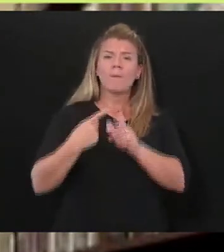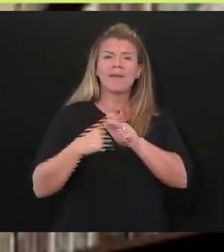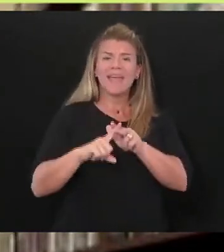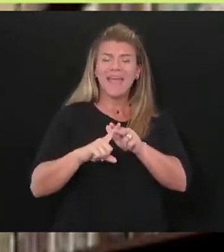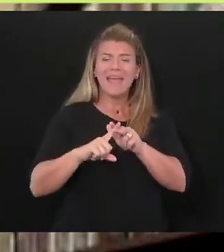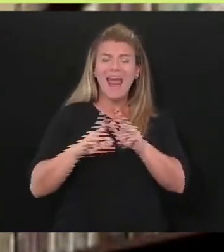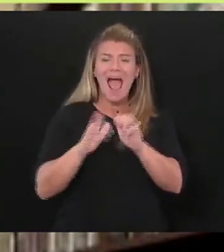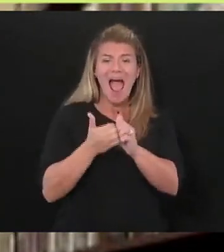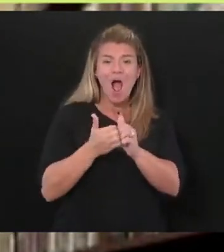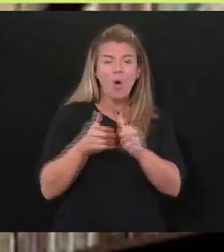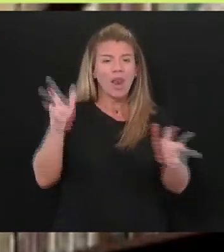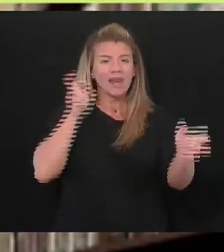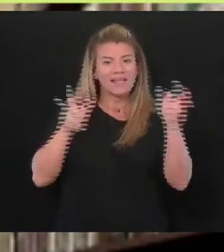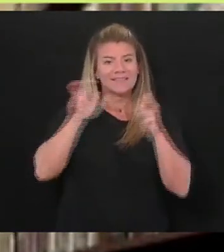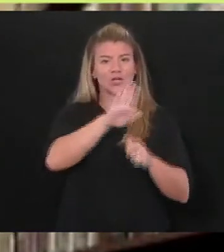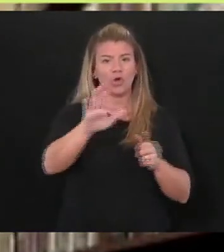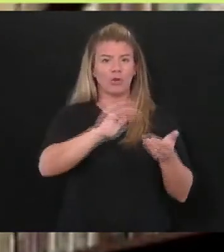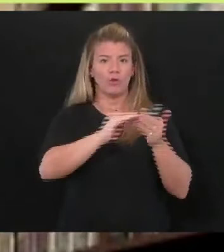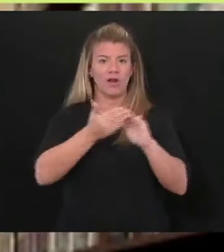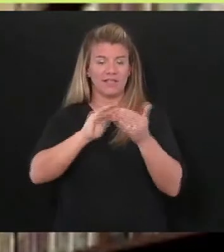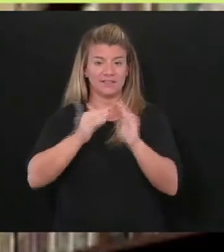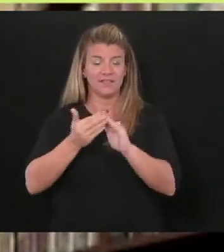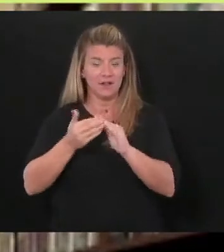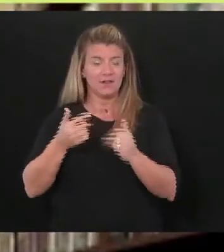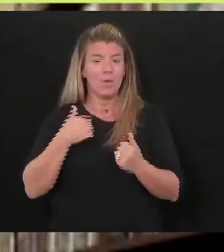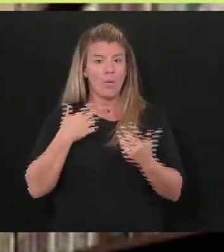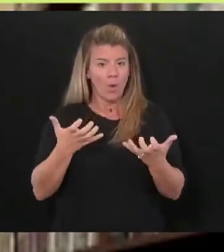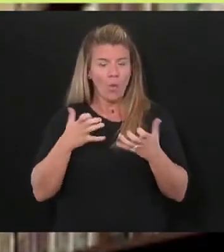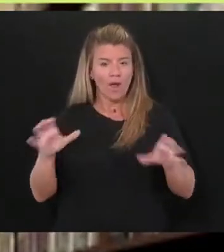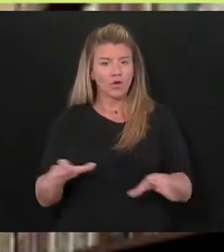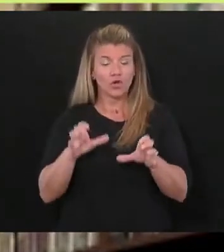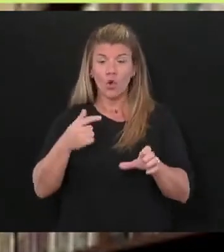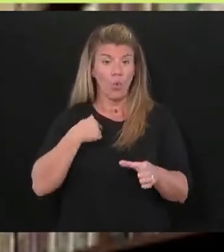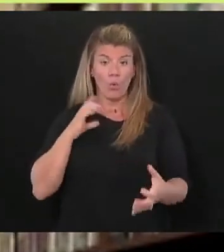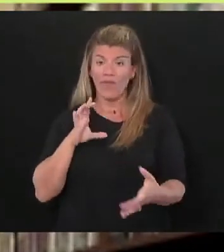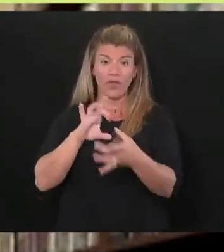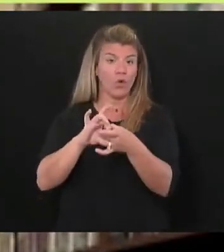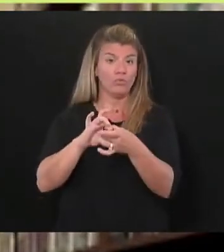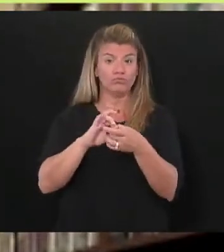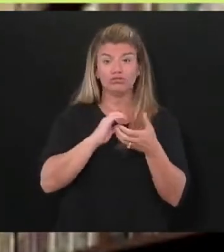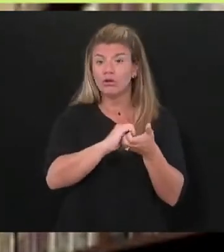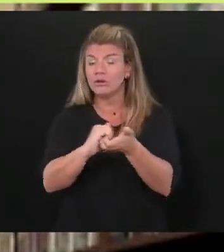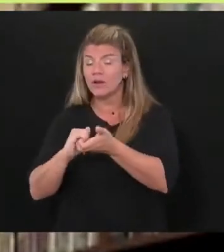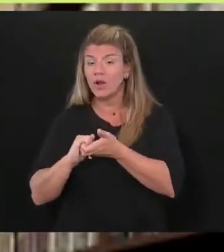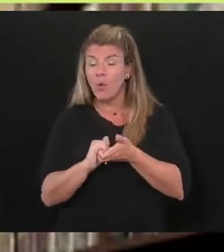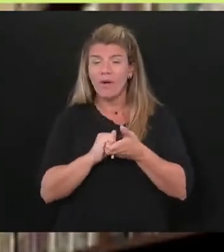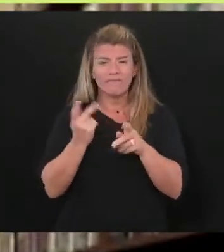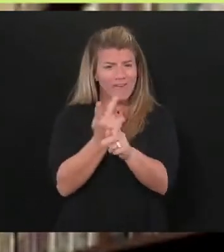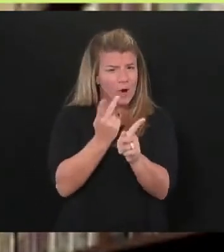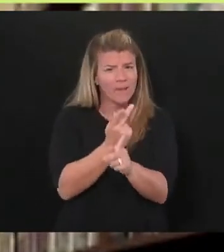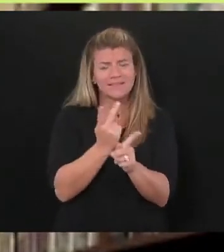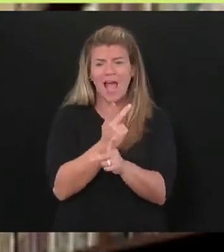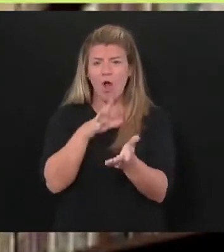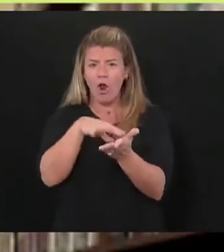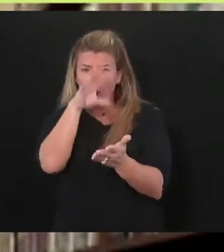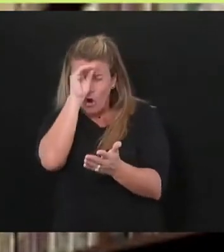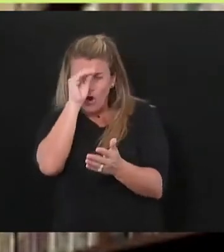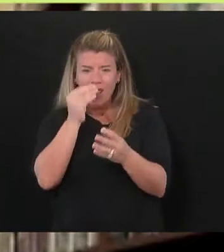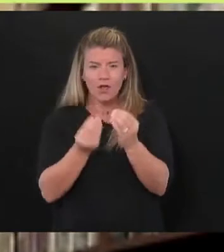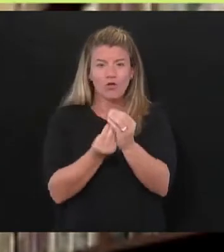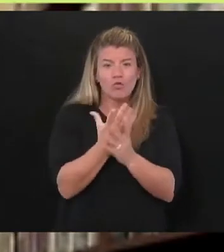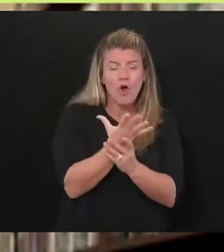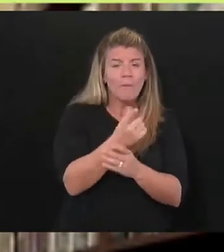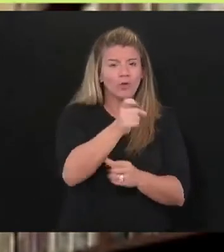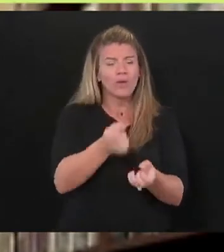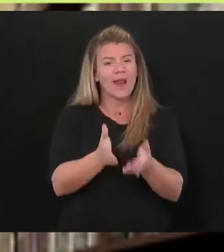their communities. That's what we're trying to do. We're on the journey with you, still learning and growing. But we can ask the people near our churches